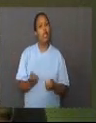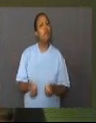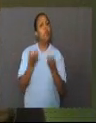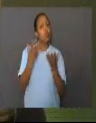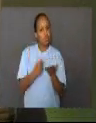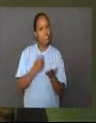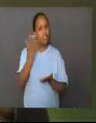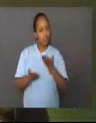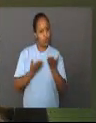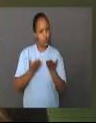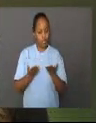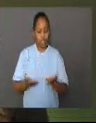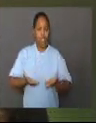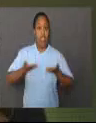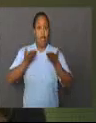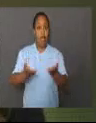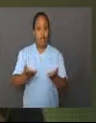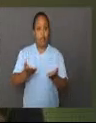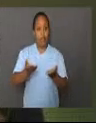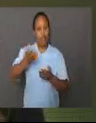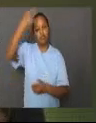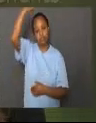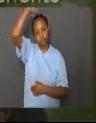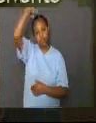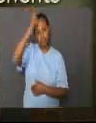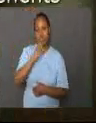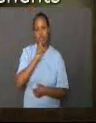services are provided by the state.